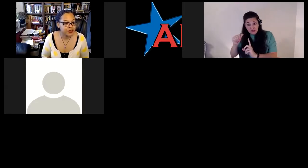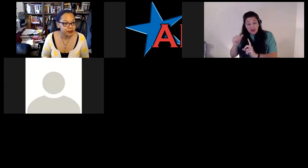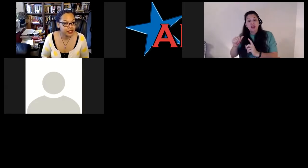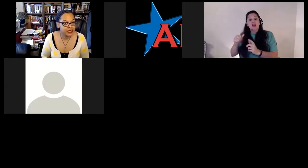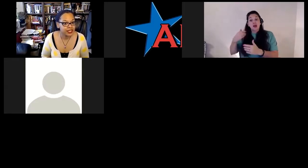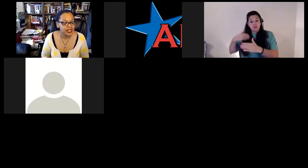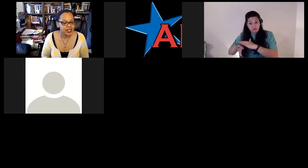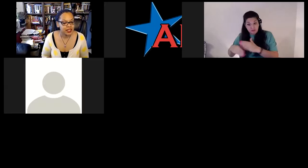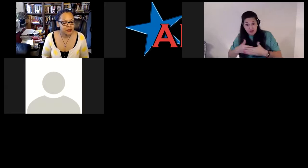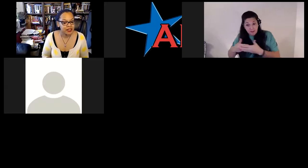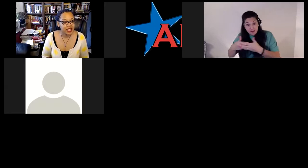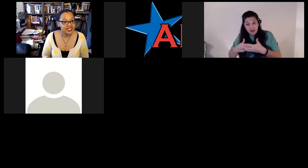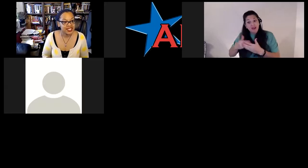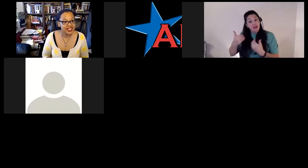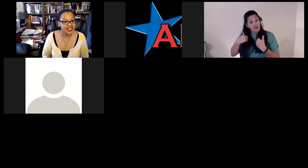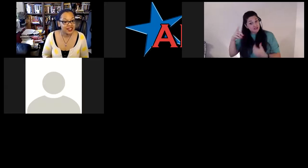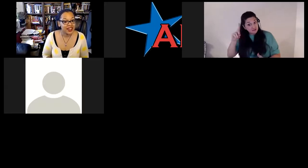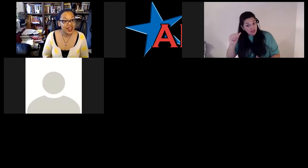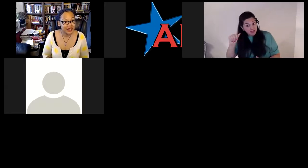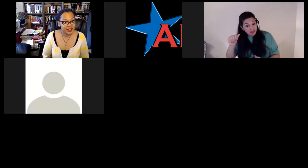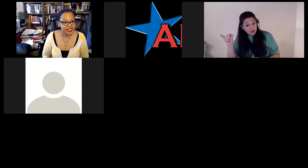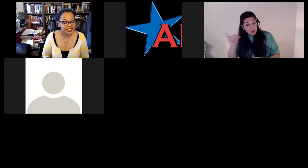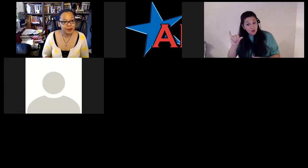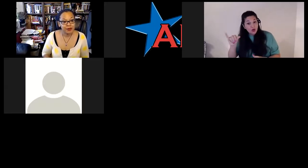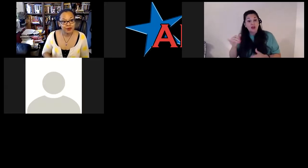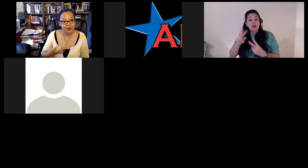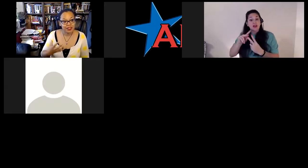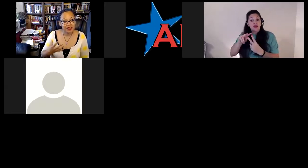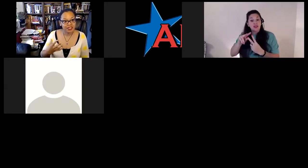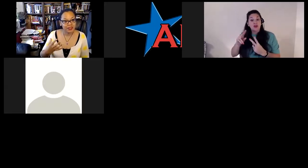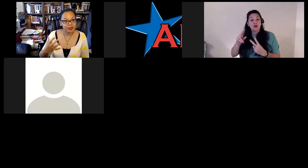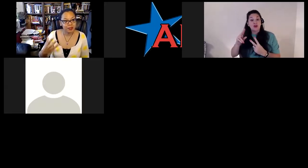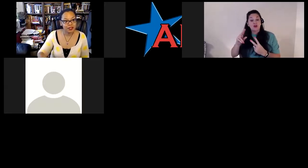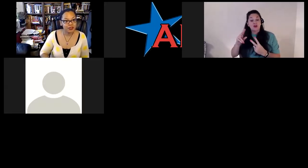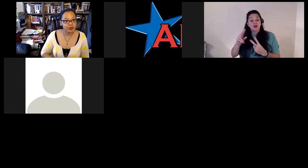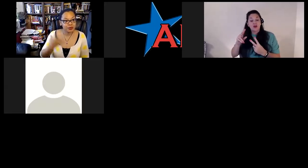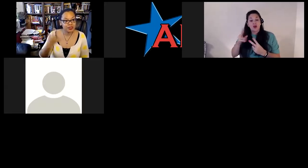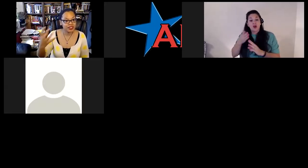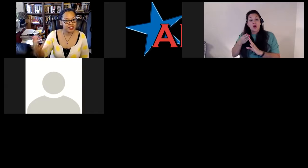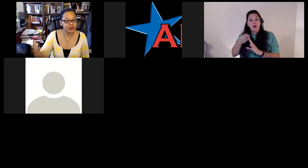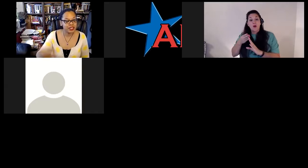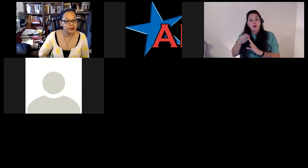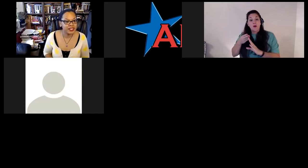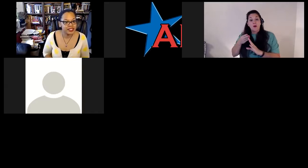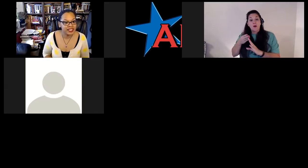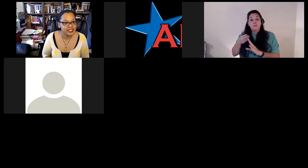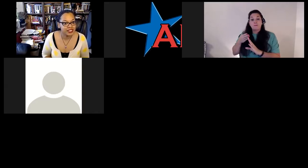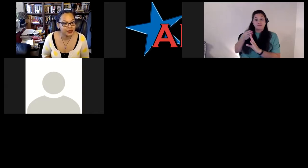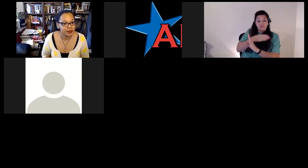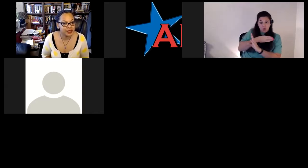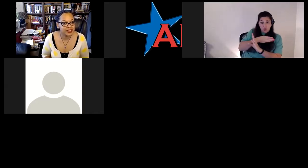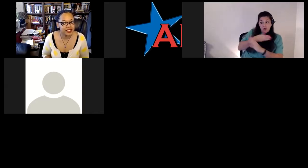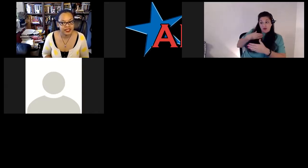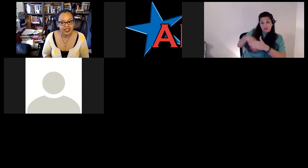with a disability has a higher rate before going through the neonatal process and